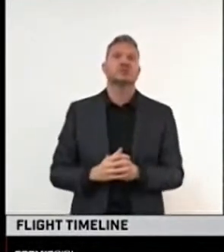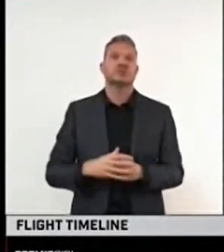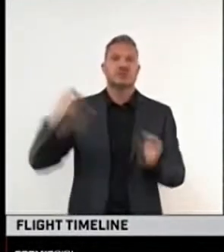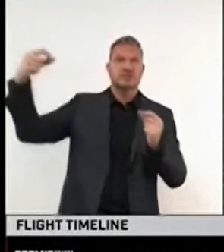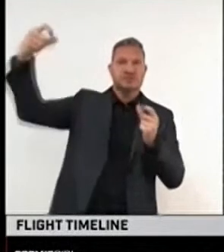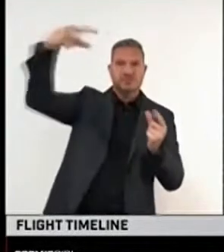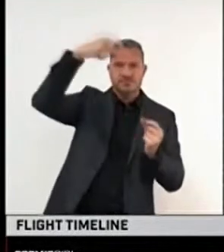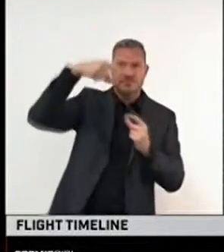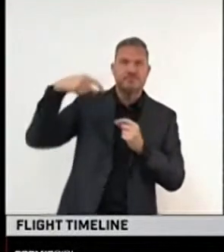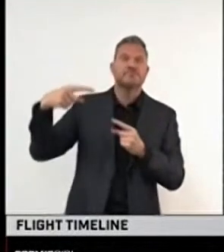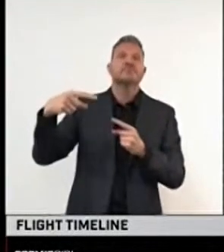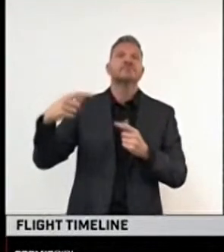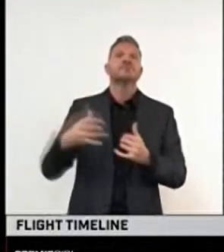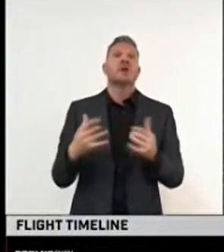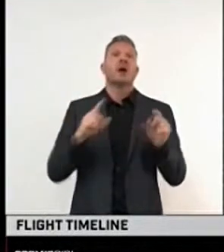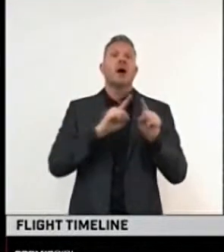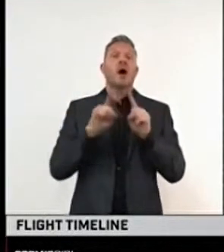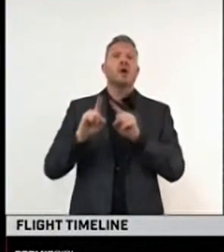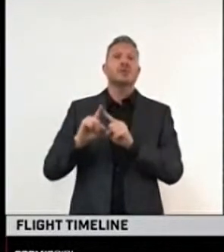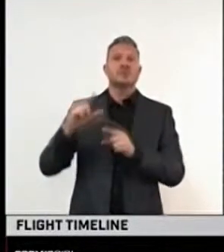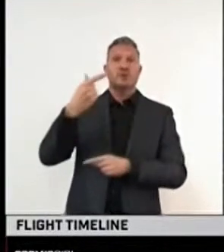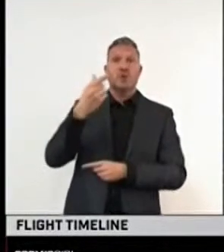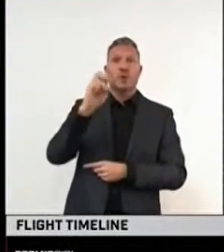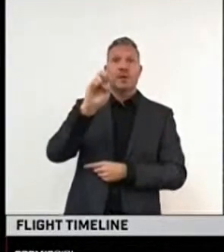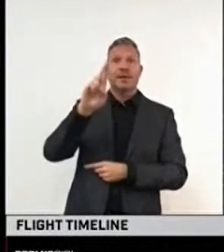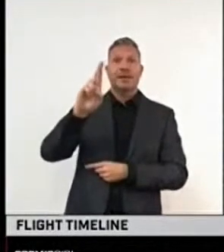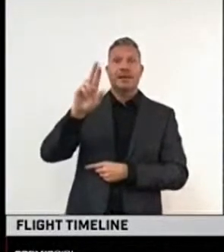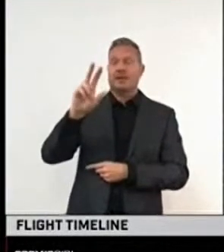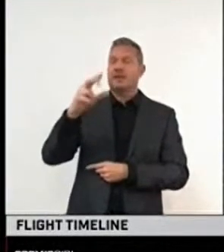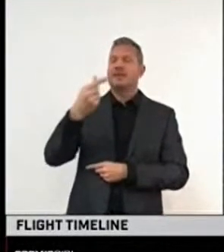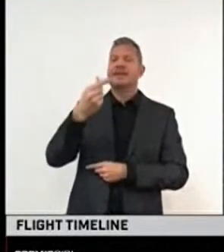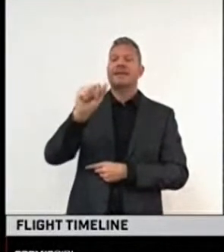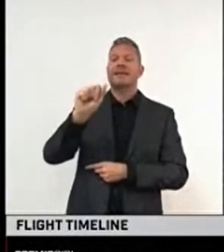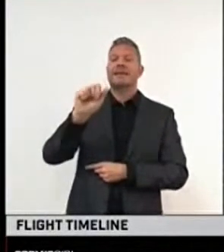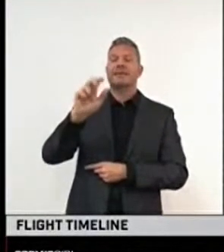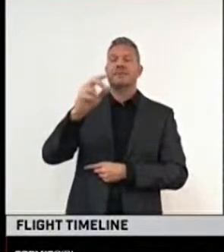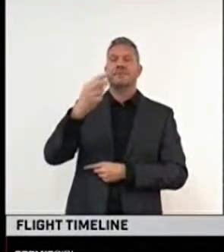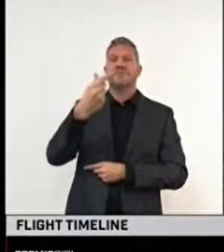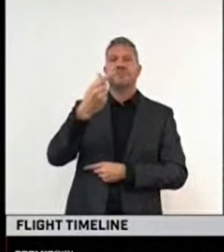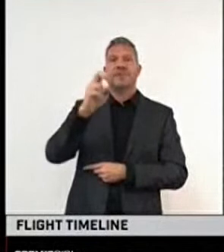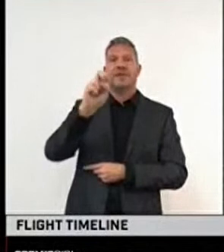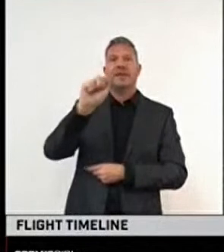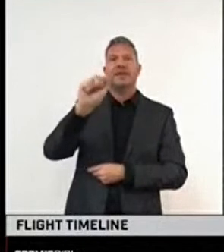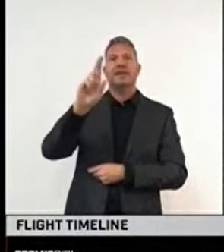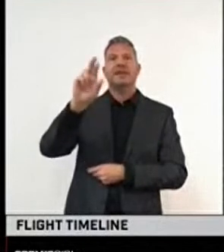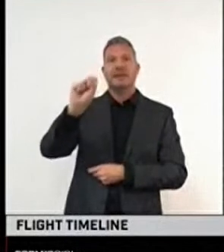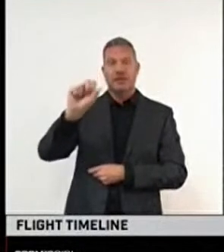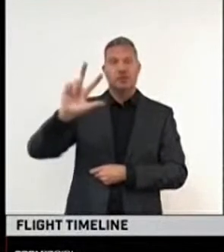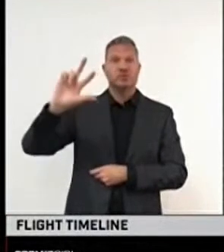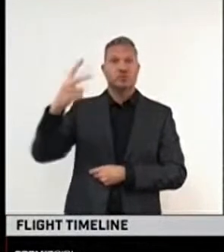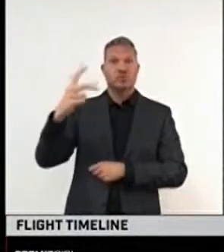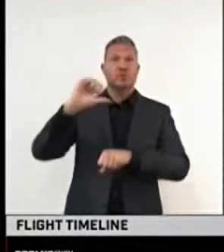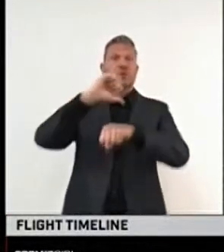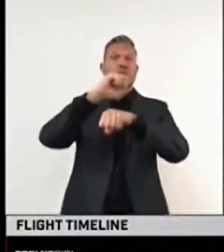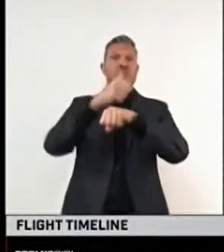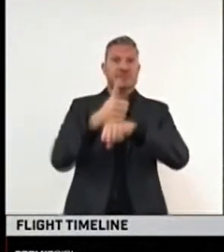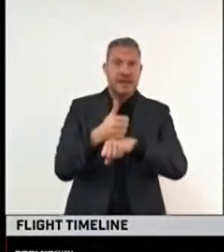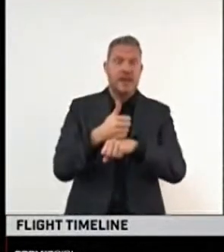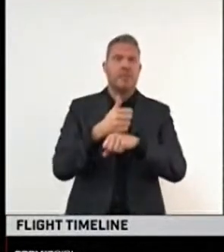Reduction Satellite, or GEARS-3, is a 3U CubeSat sponsored by the Air Force Research Laboratory to explore how